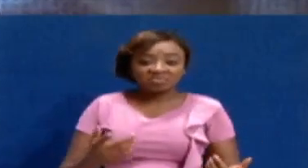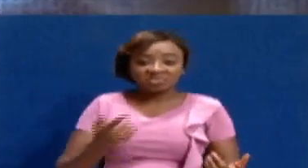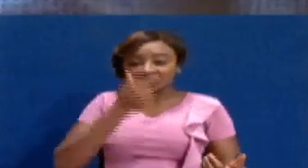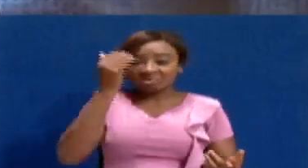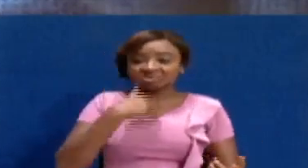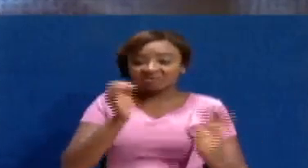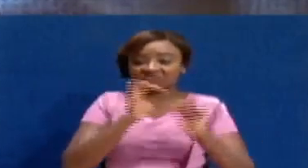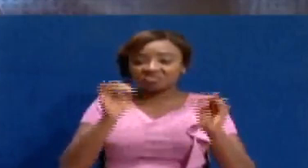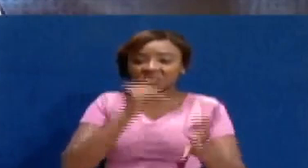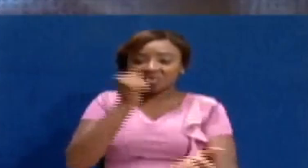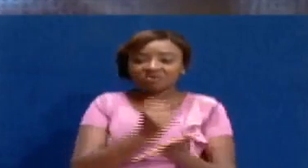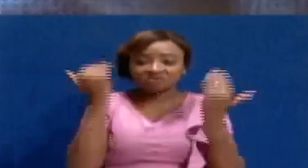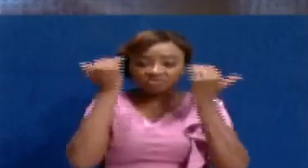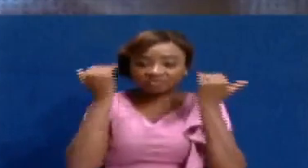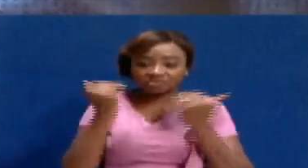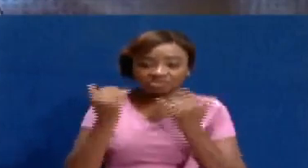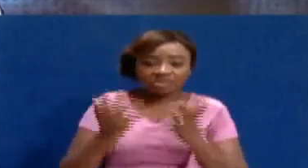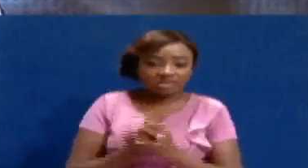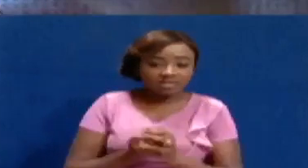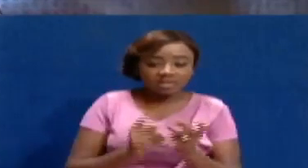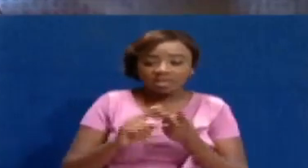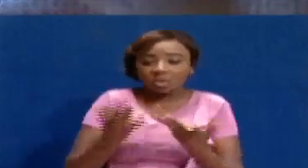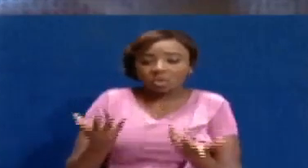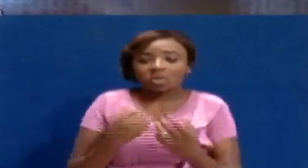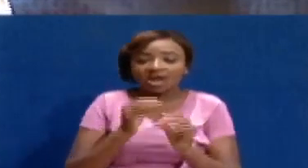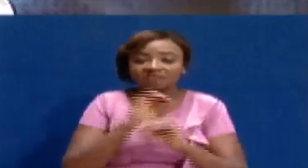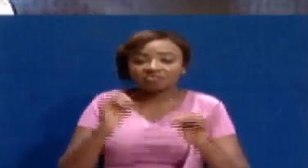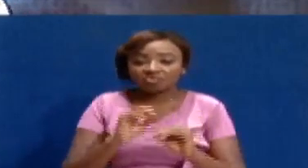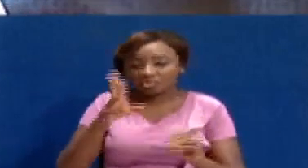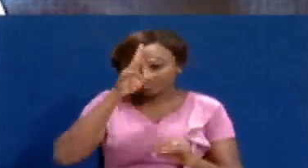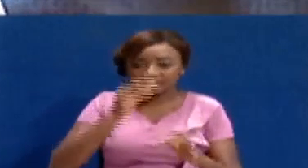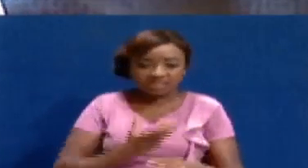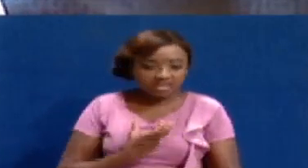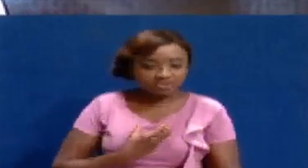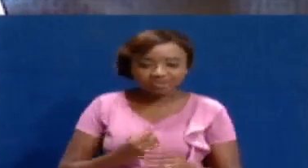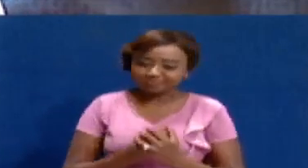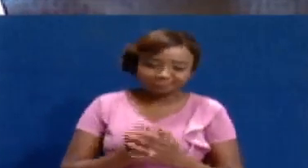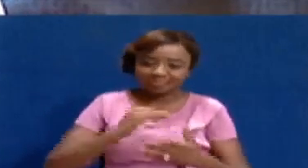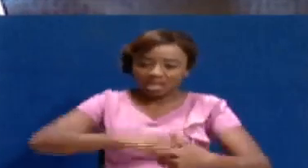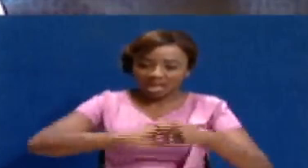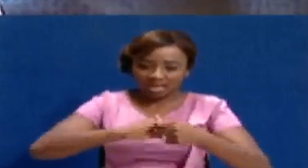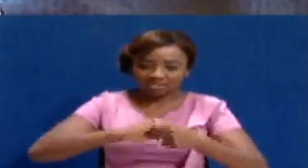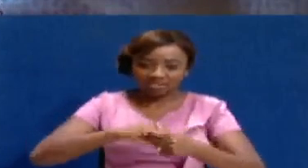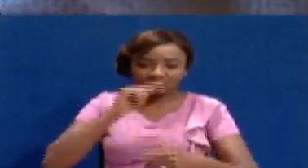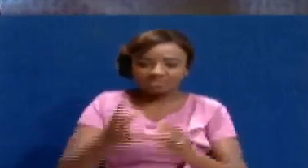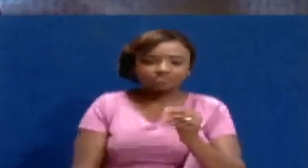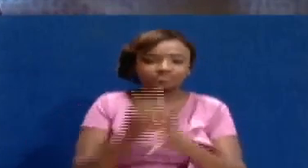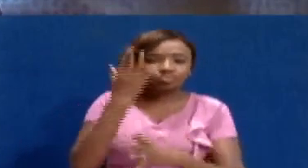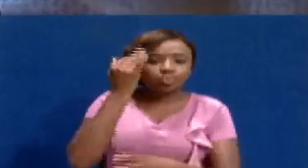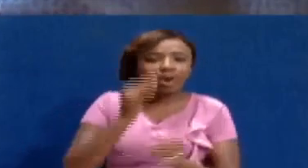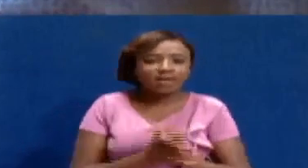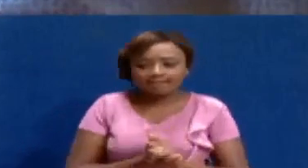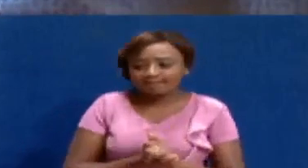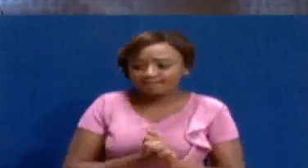an office of the Judiciary Ombudsman or lack of a Kenya Police Council. The handshake did not come about